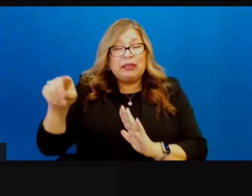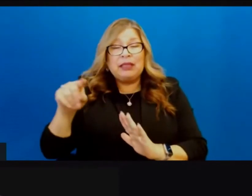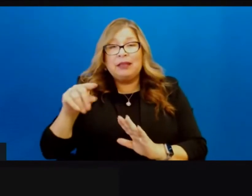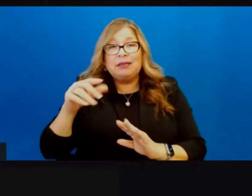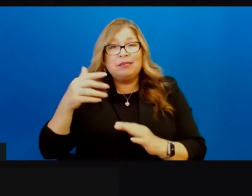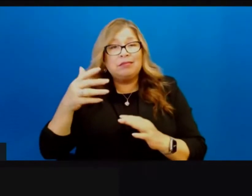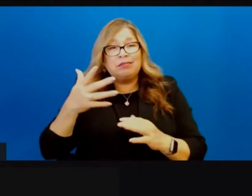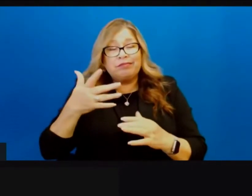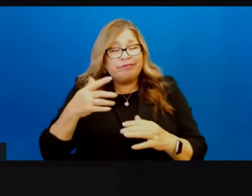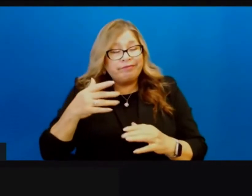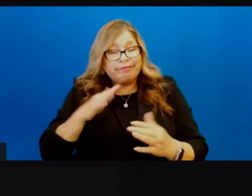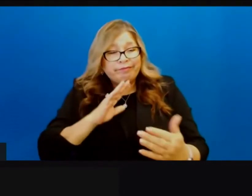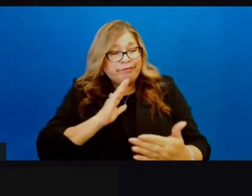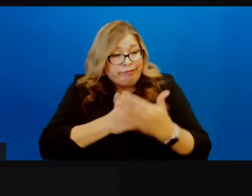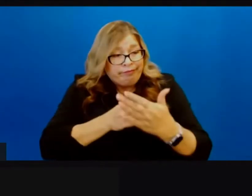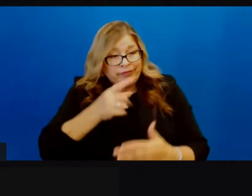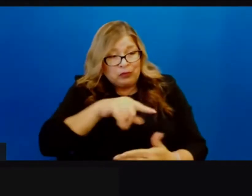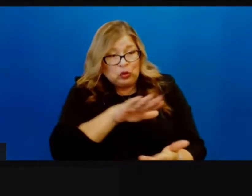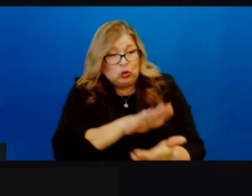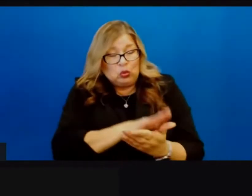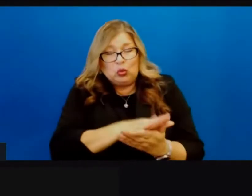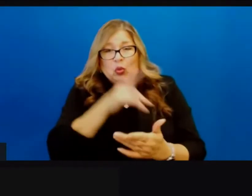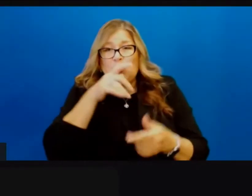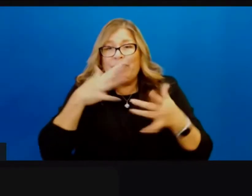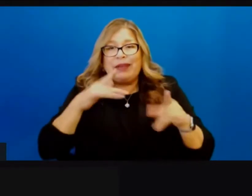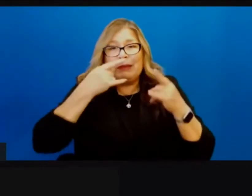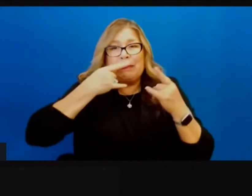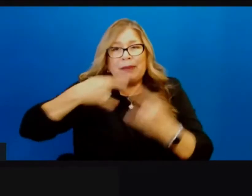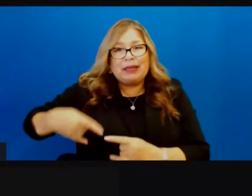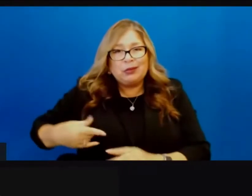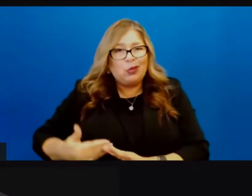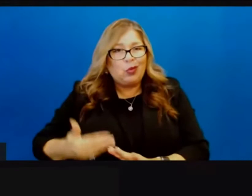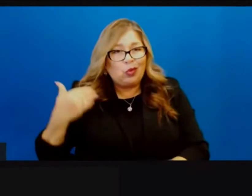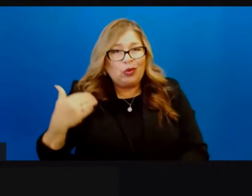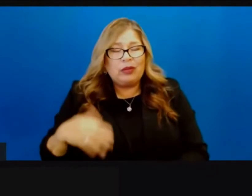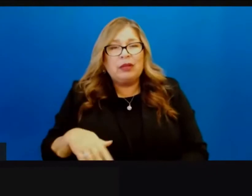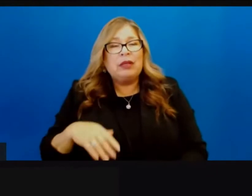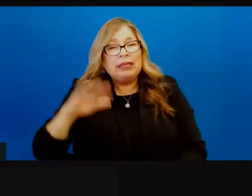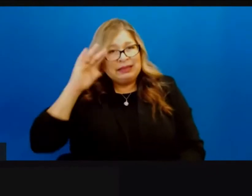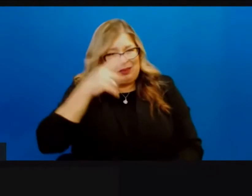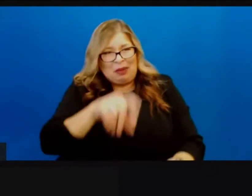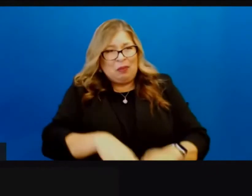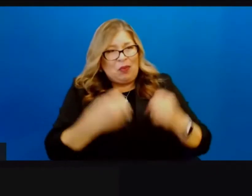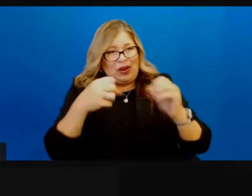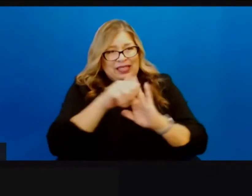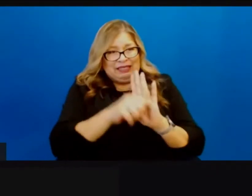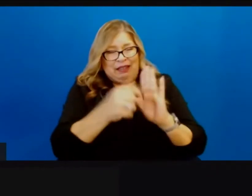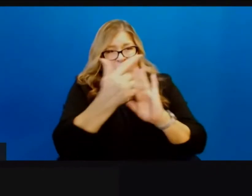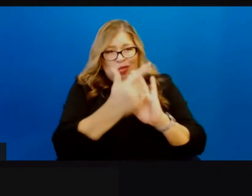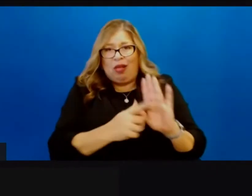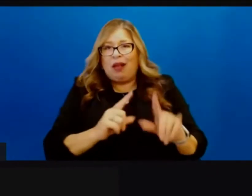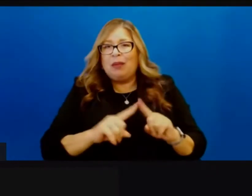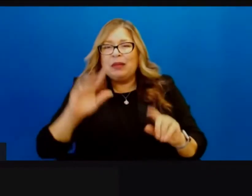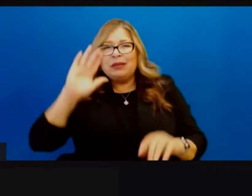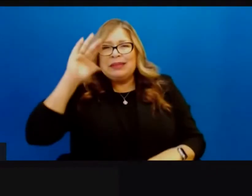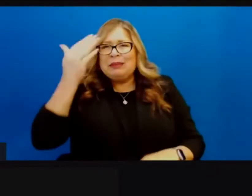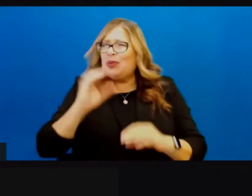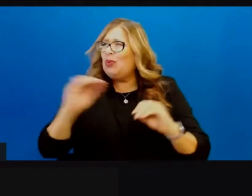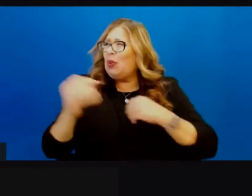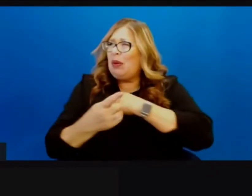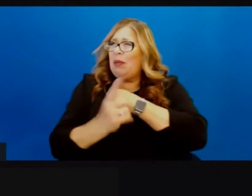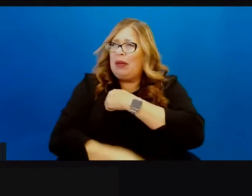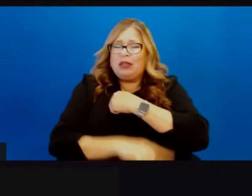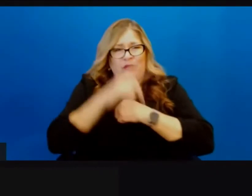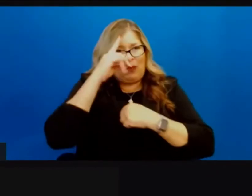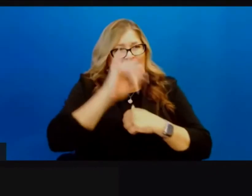technically violating a state law, but it's not clear that they're experiencing any repercussions for that violation. Yeah, I